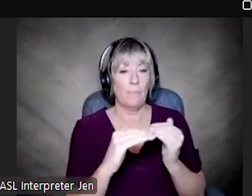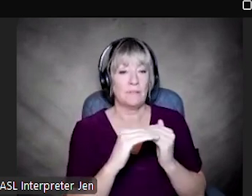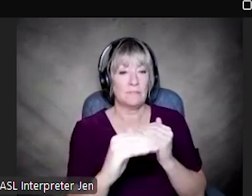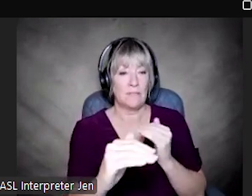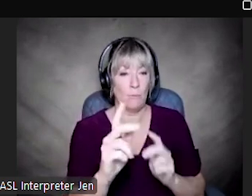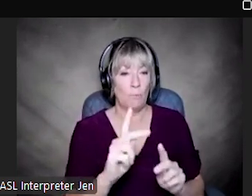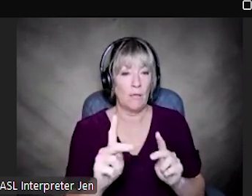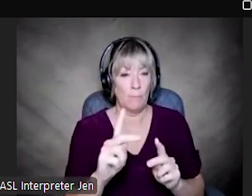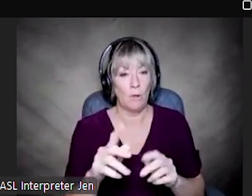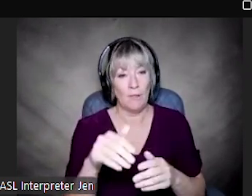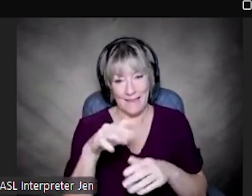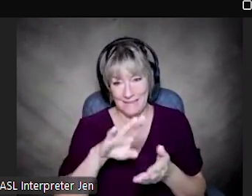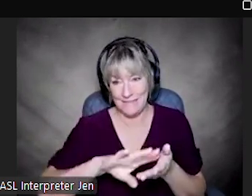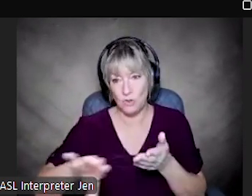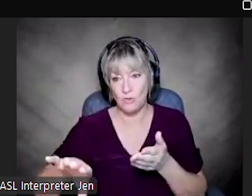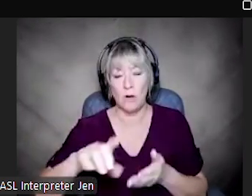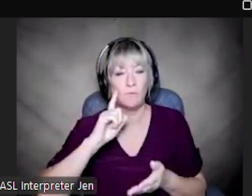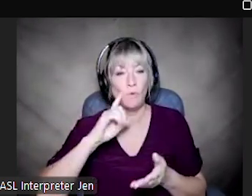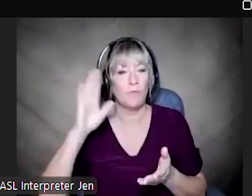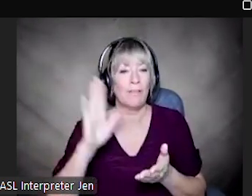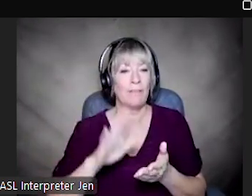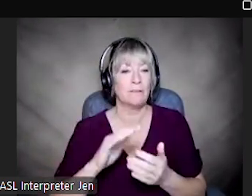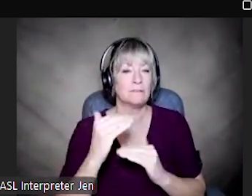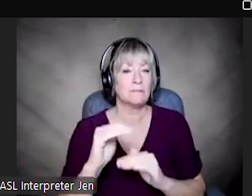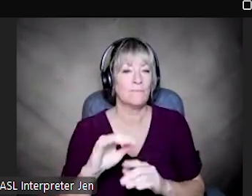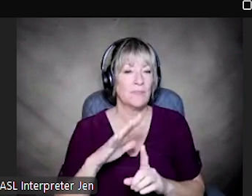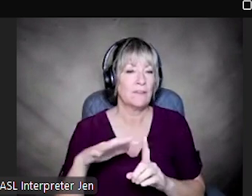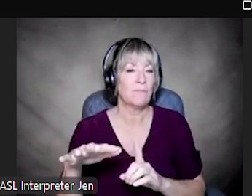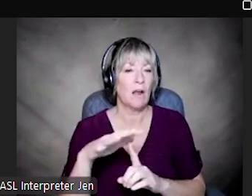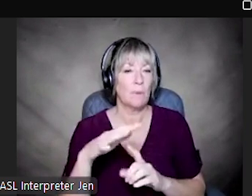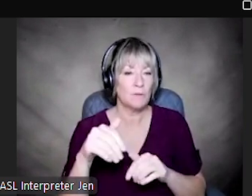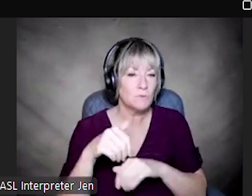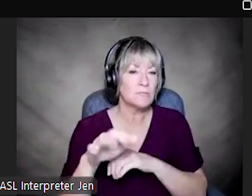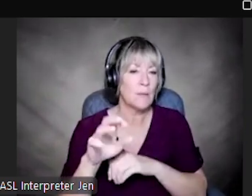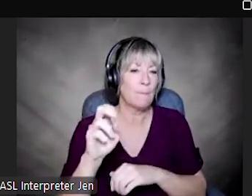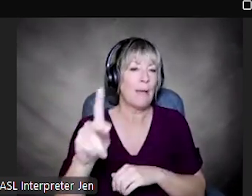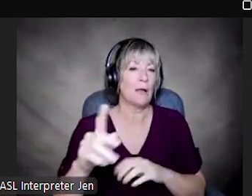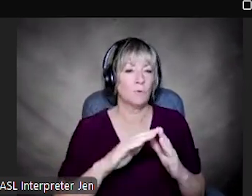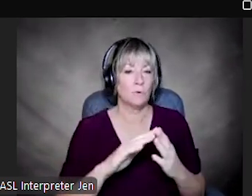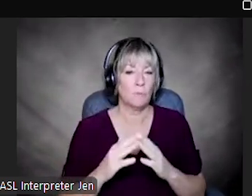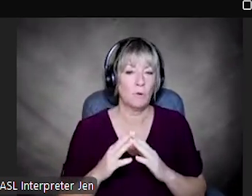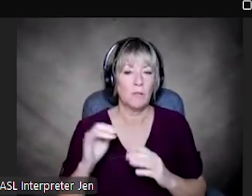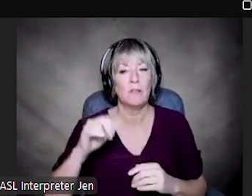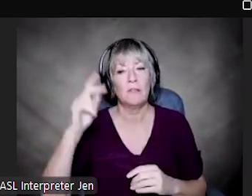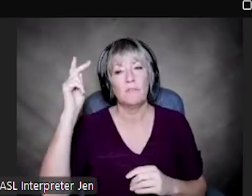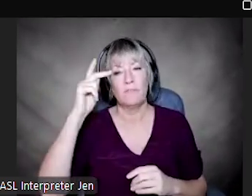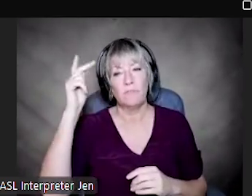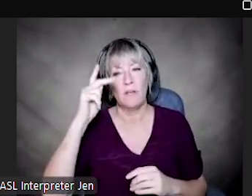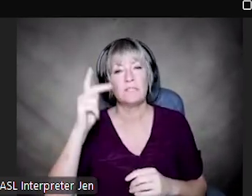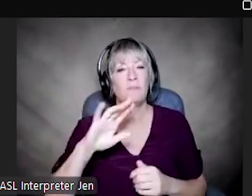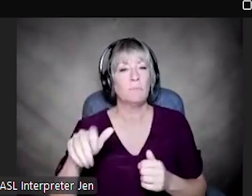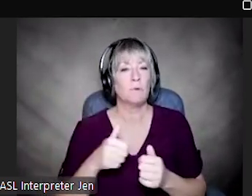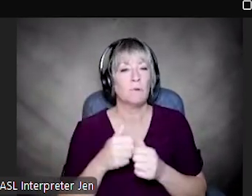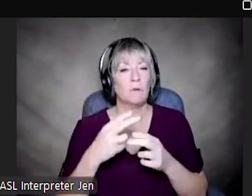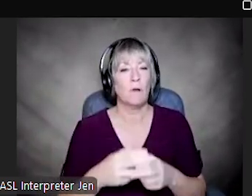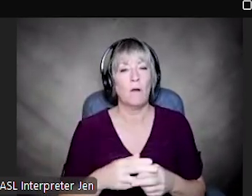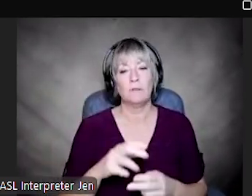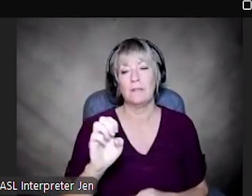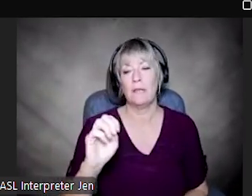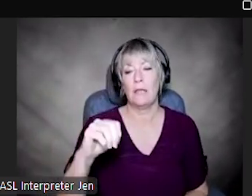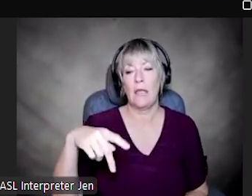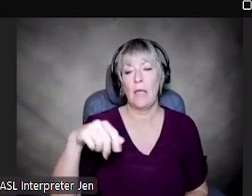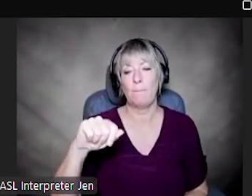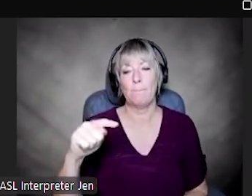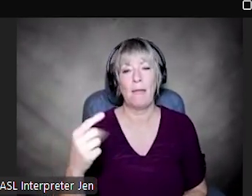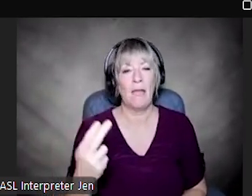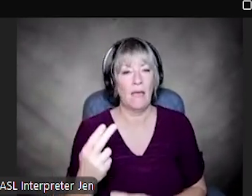discharged to the least restrictive environment to getting them back to the community? And that's the philosophy behind what's called empath.